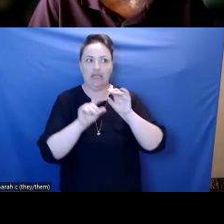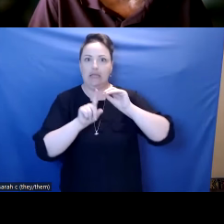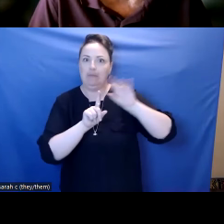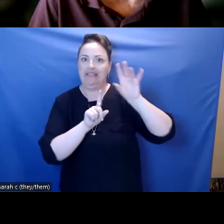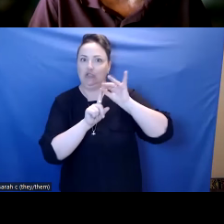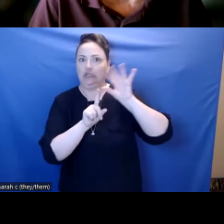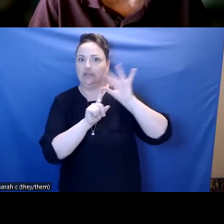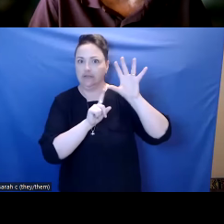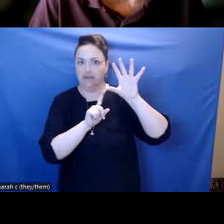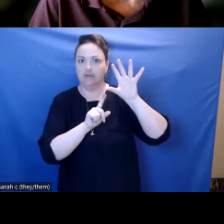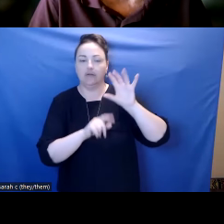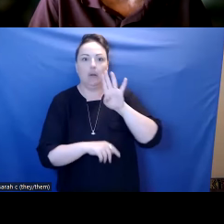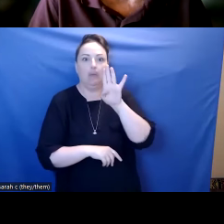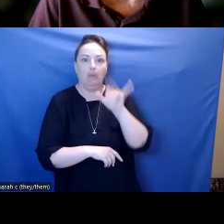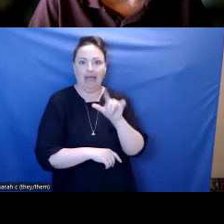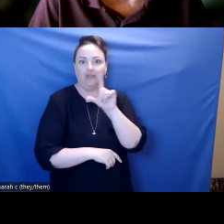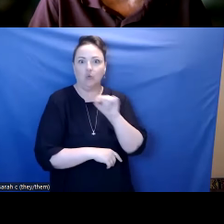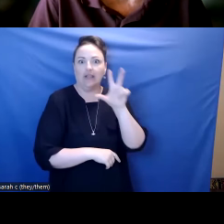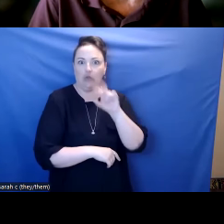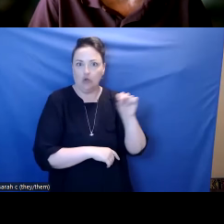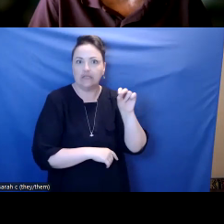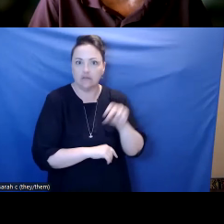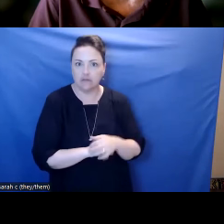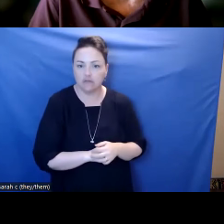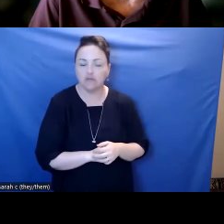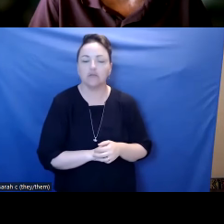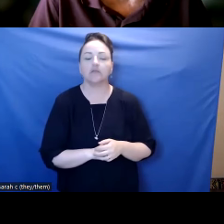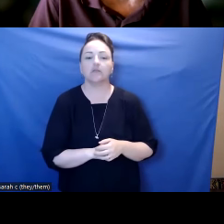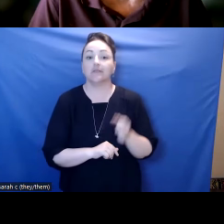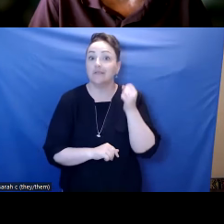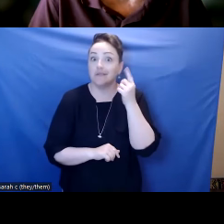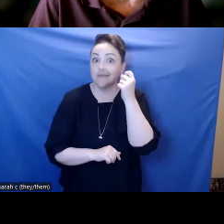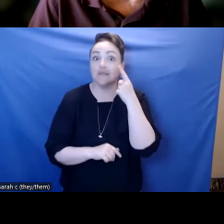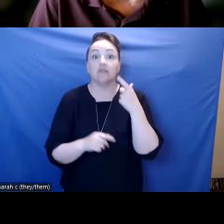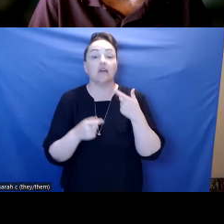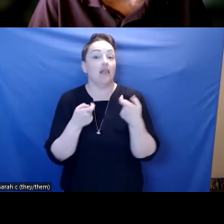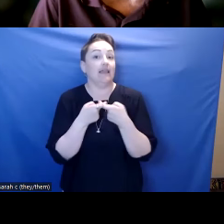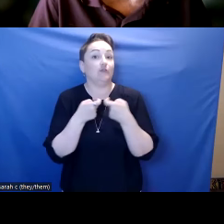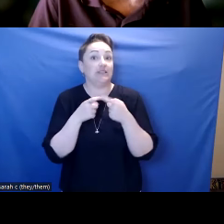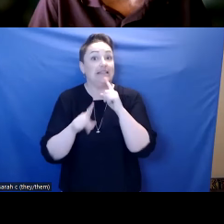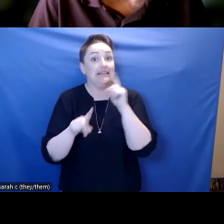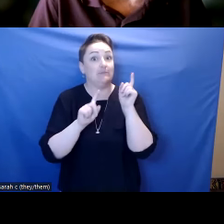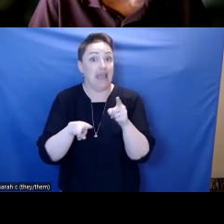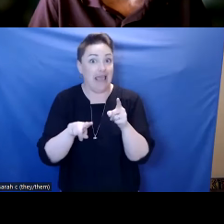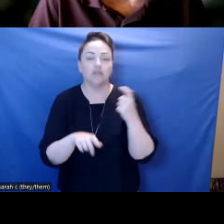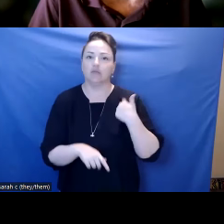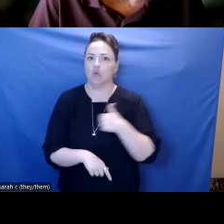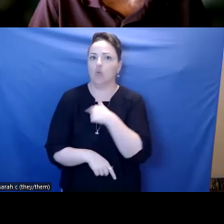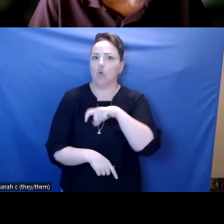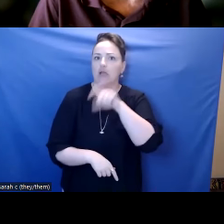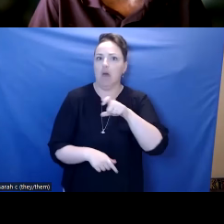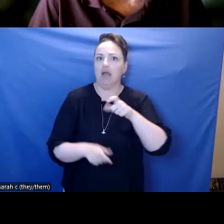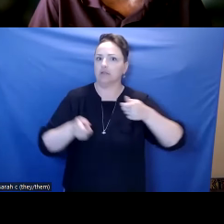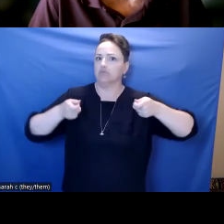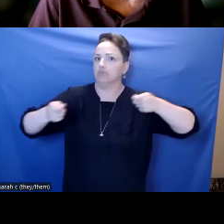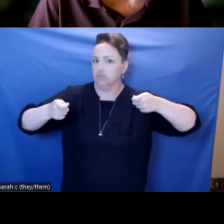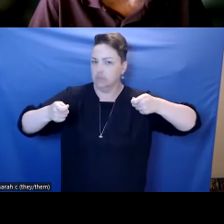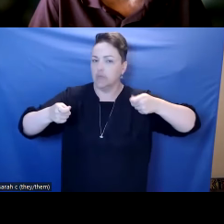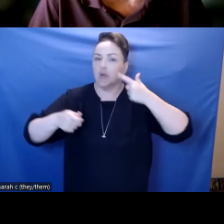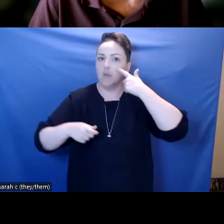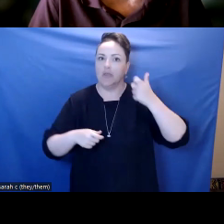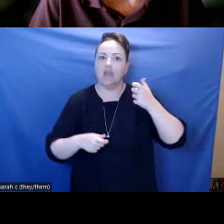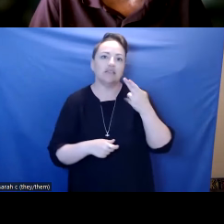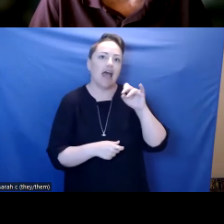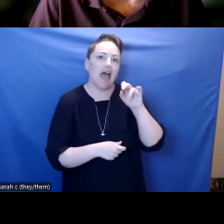We're going to have to manage electricity demand because I'm sure many of you have been reading that the hydroelectric system is reaching dead